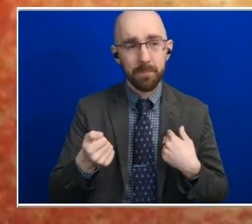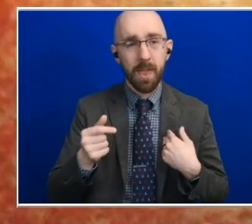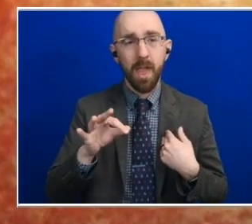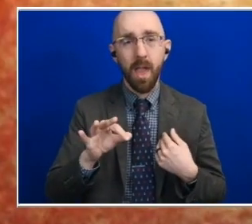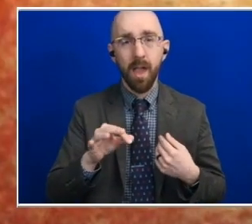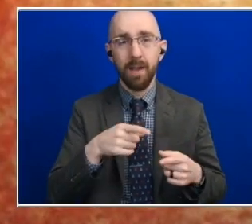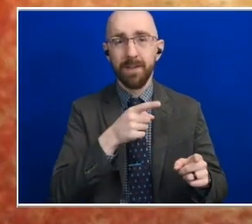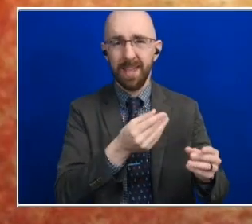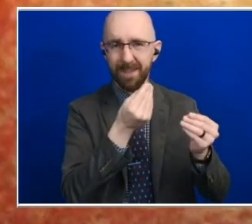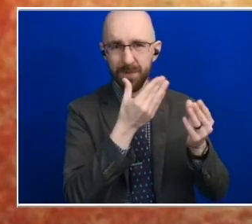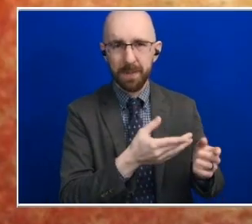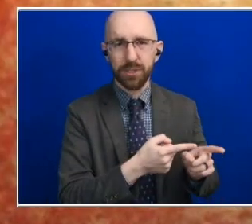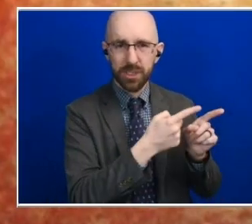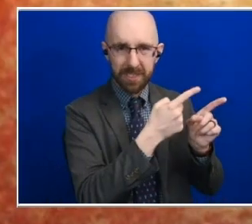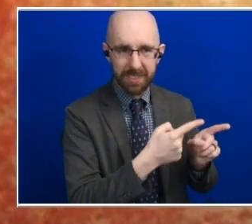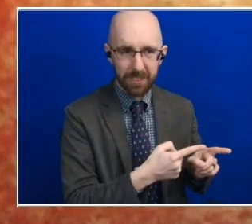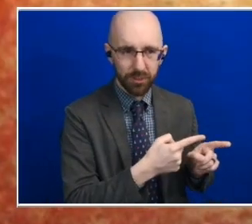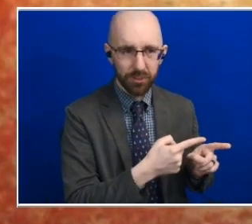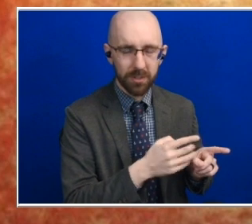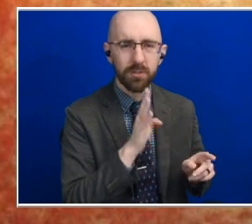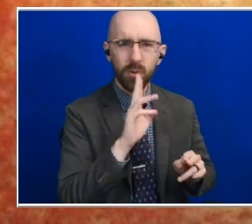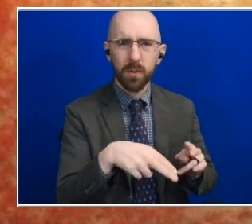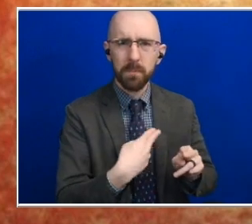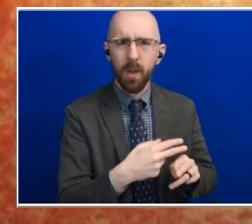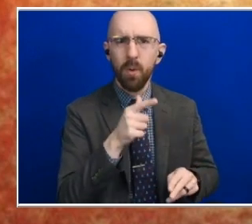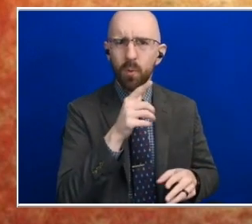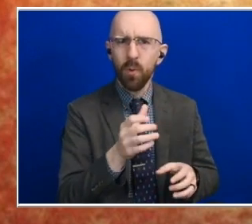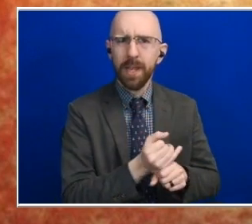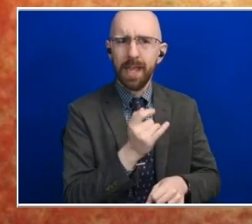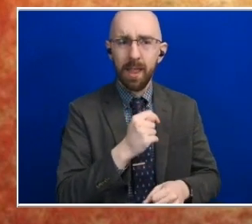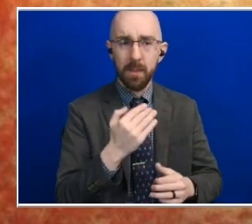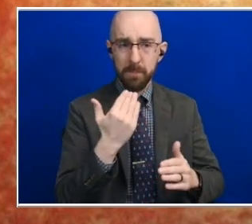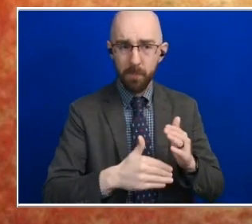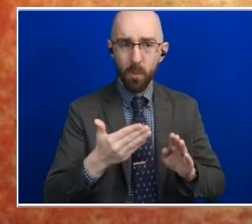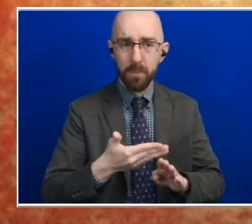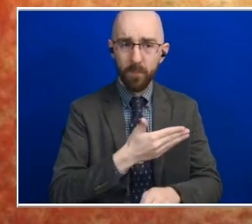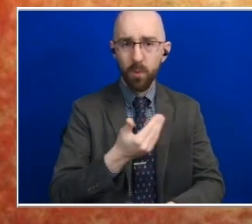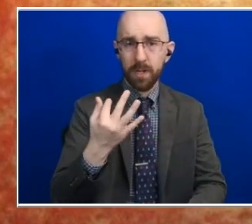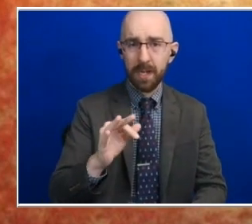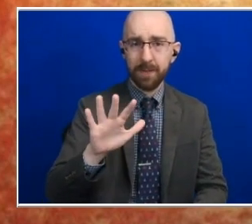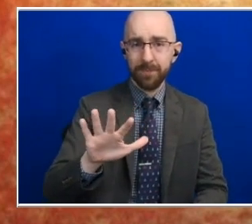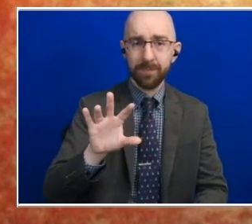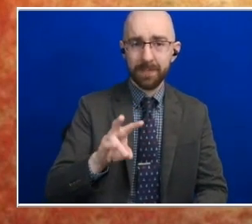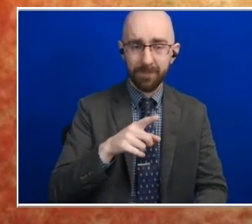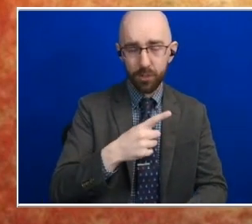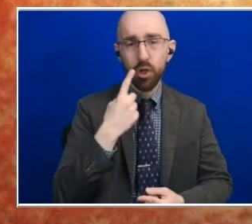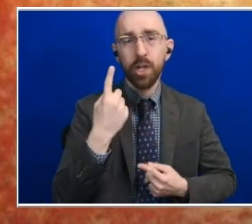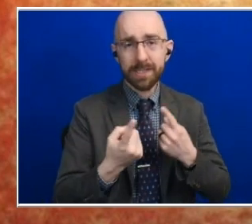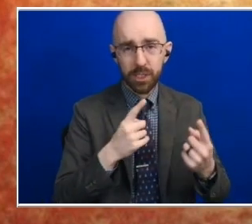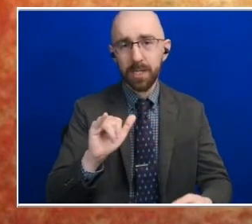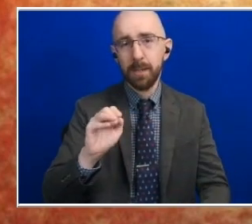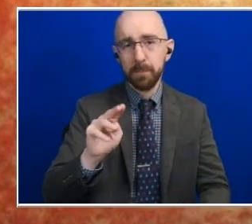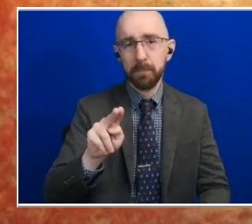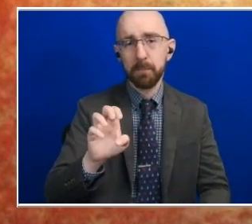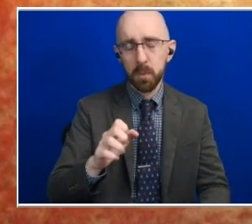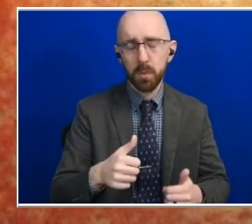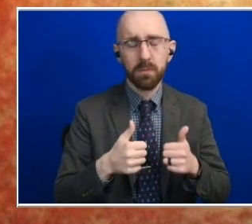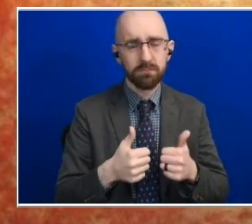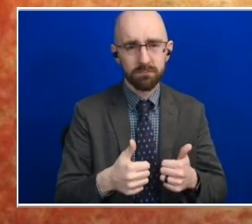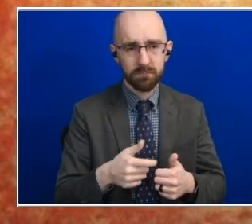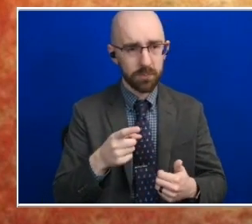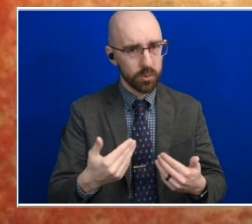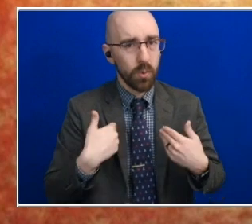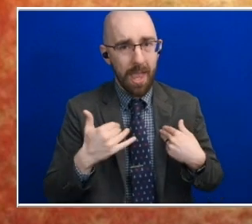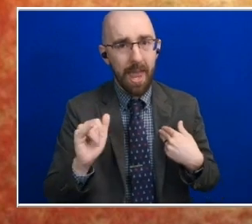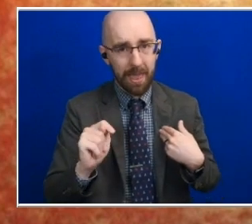talking about who needs to get it. Really, if you're born before 1957, you are considered immune. Because you had it. What's that? Because you likely